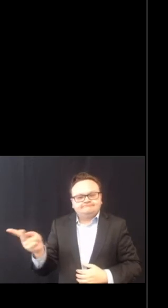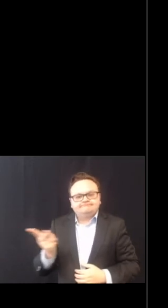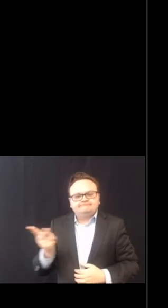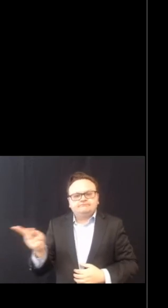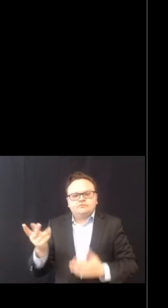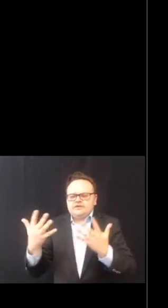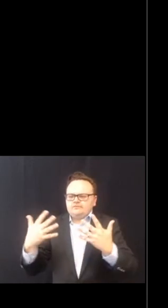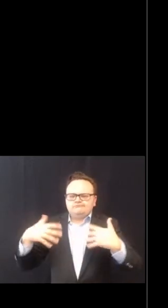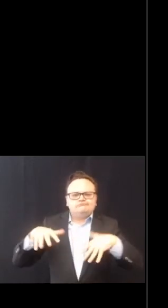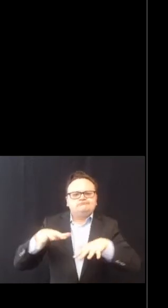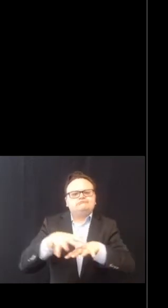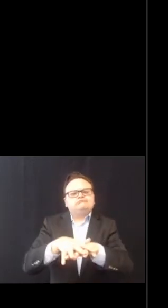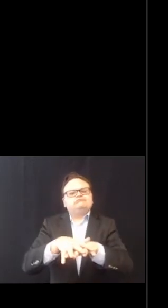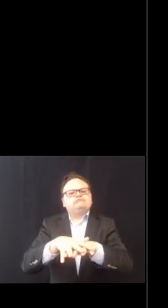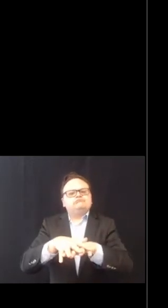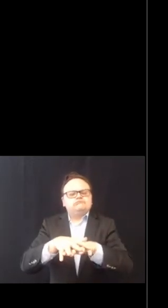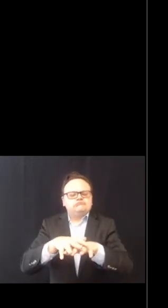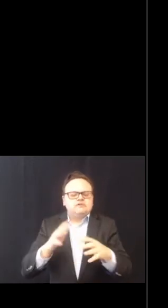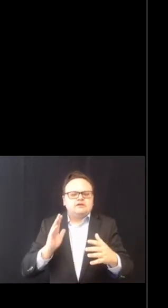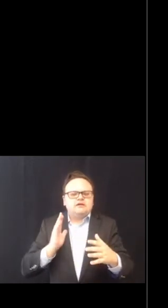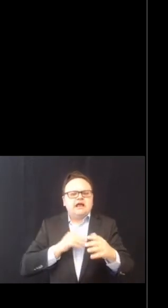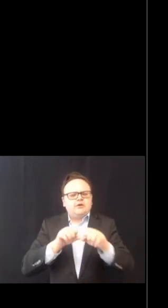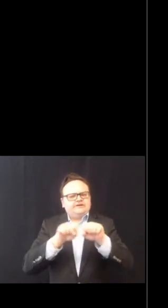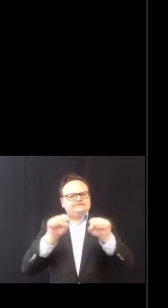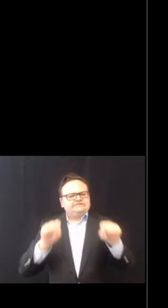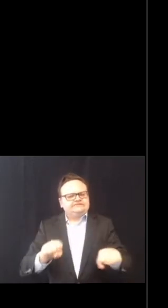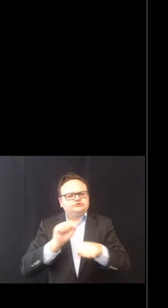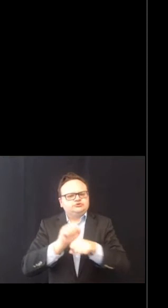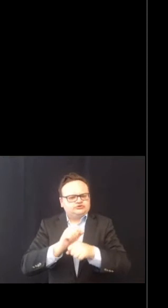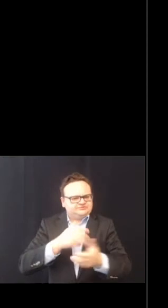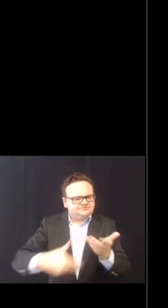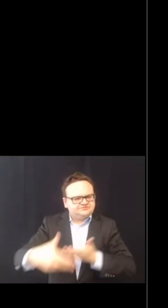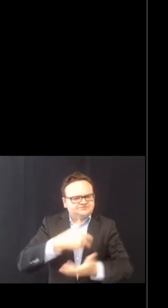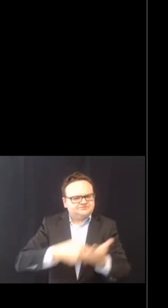integrated well into our system, and making sure that we know how to